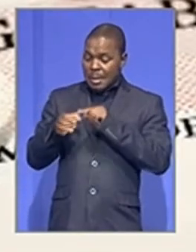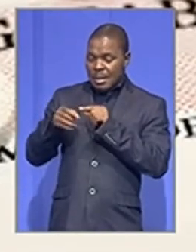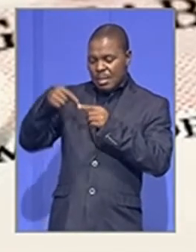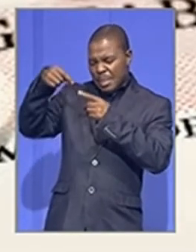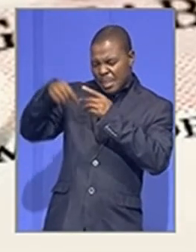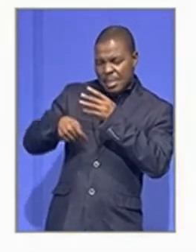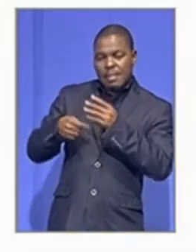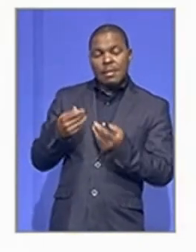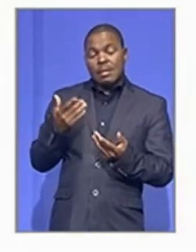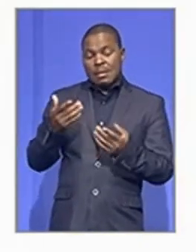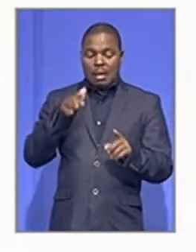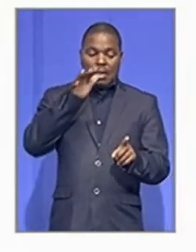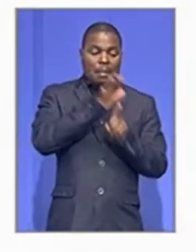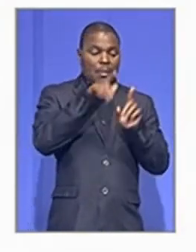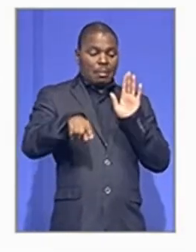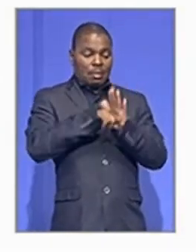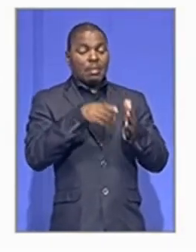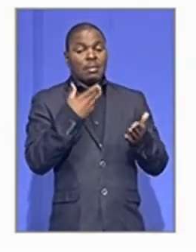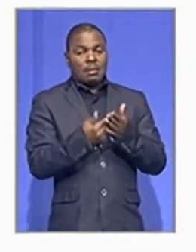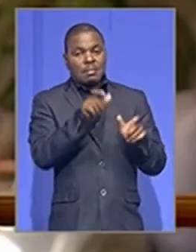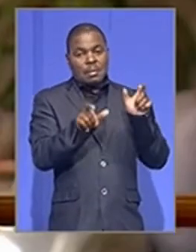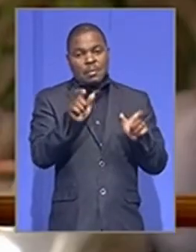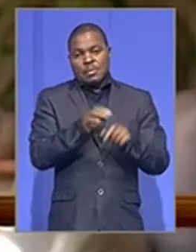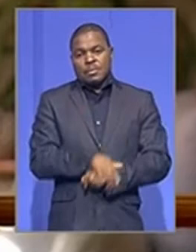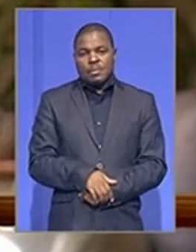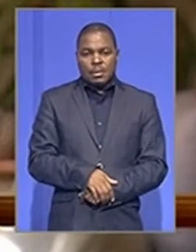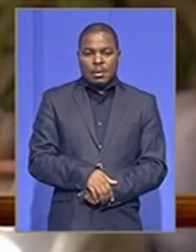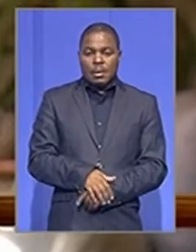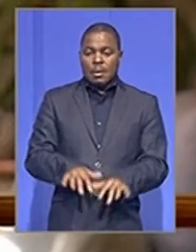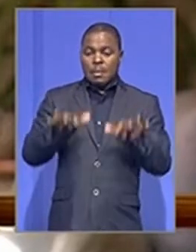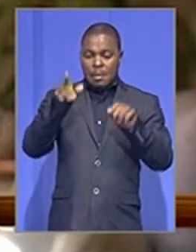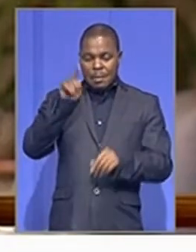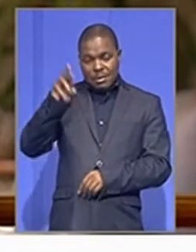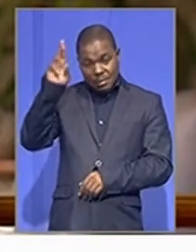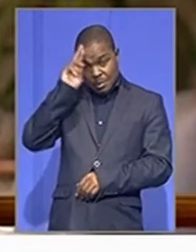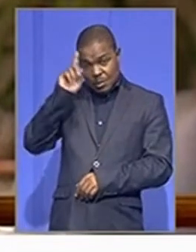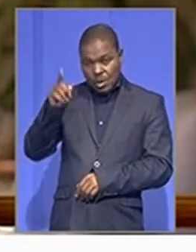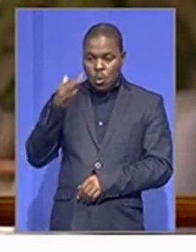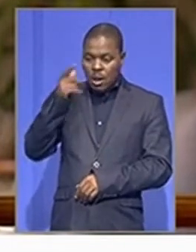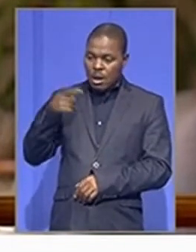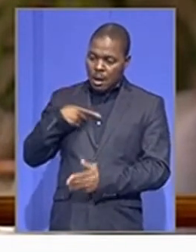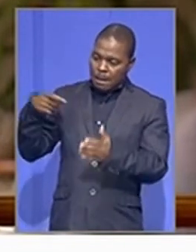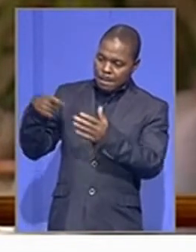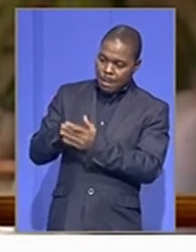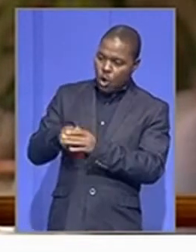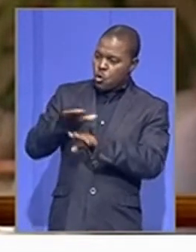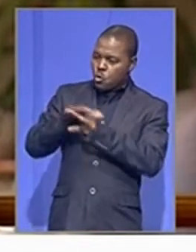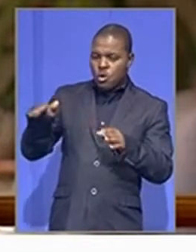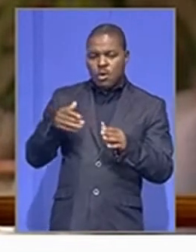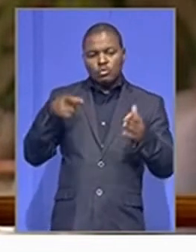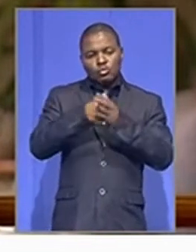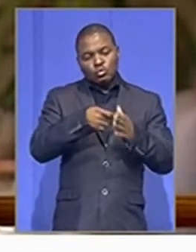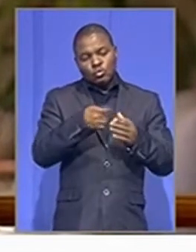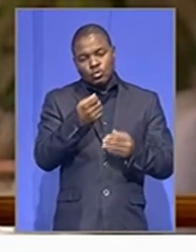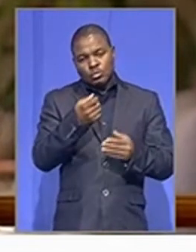ka ba le ditlamorago tšeo di tseneletšego go balwetši. People must remember that when they are buying drugs that are not from a pharmacy and not